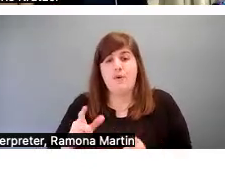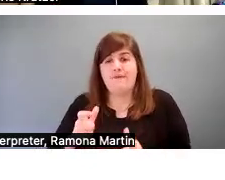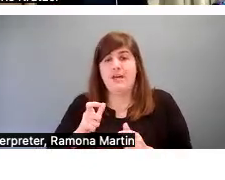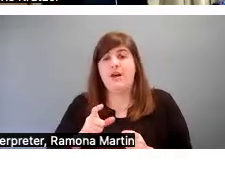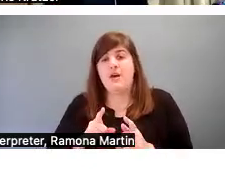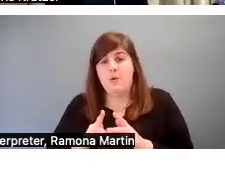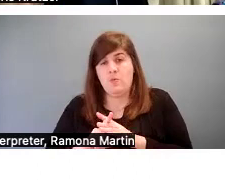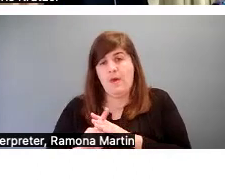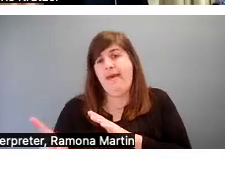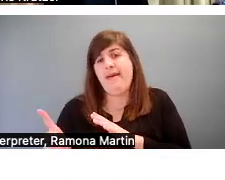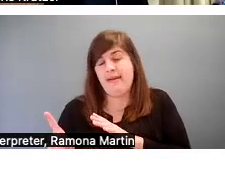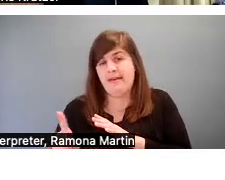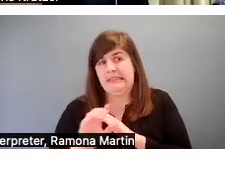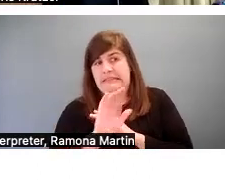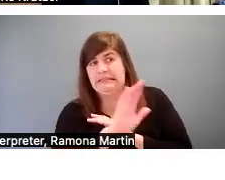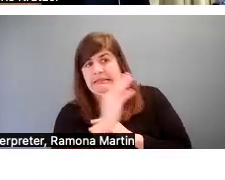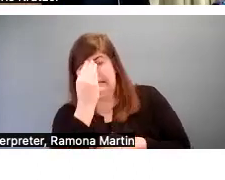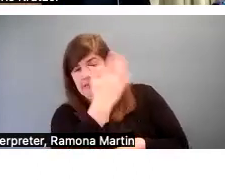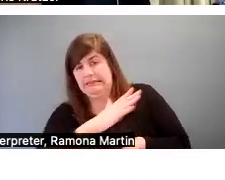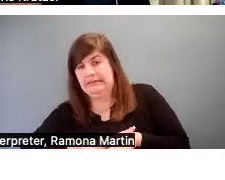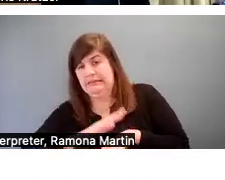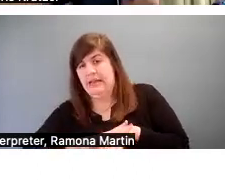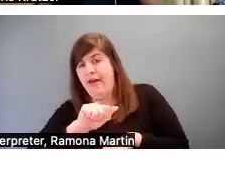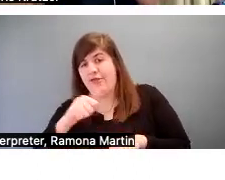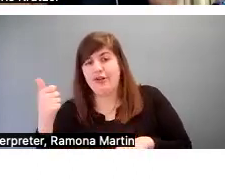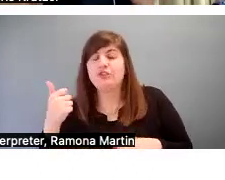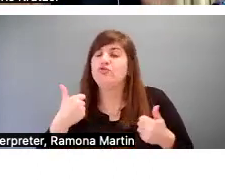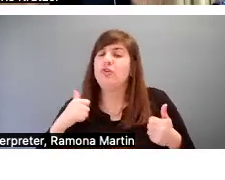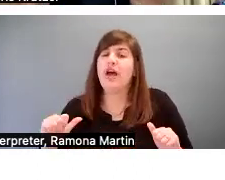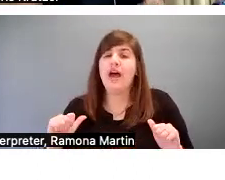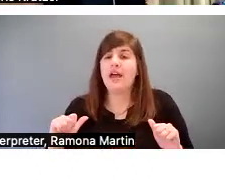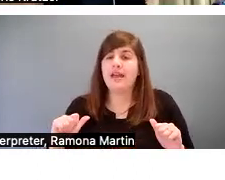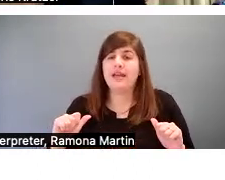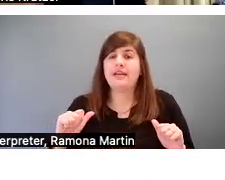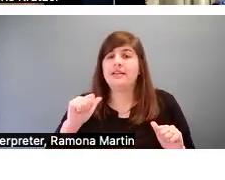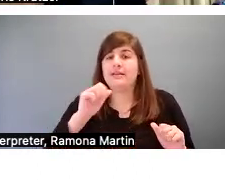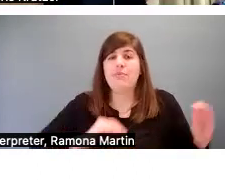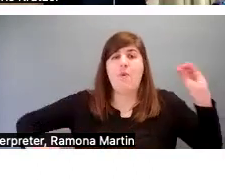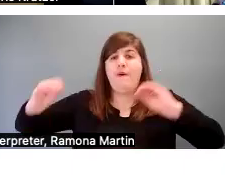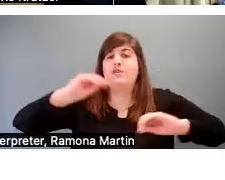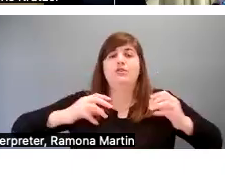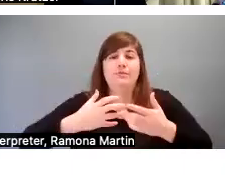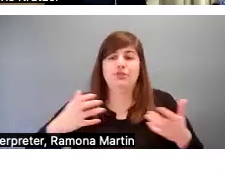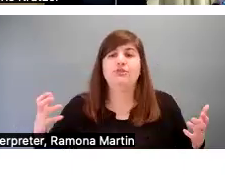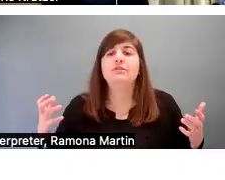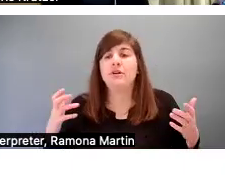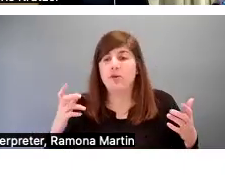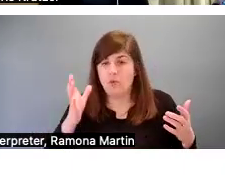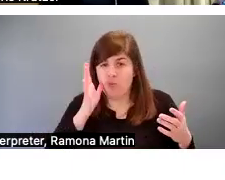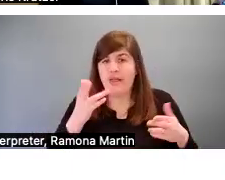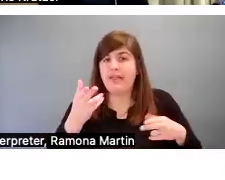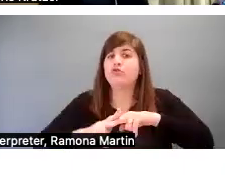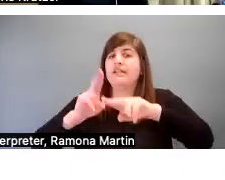nest, and alert others. Try to avoid flailing about too much. Erratic movements will increase